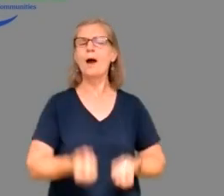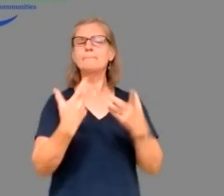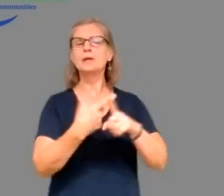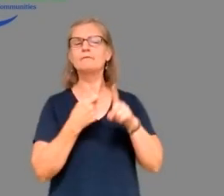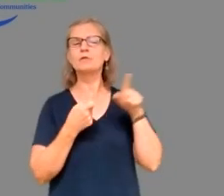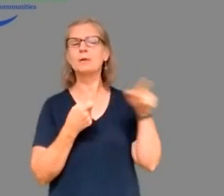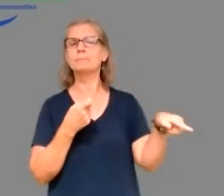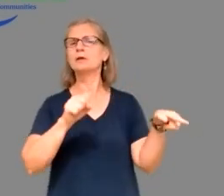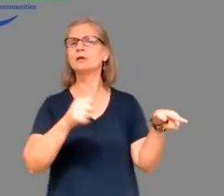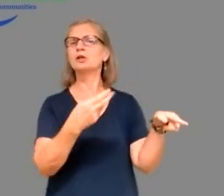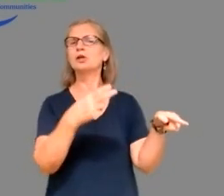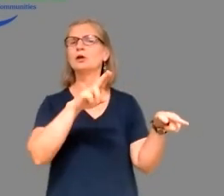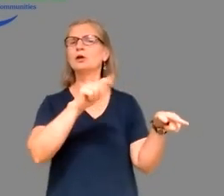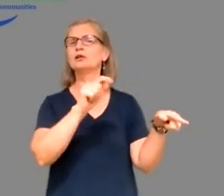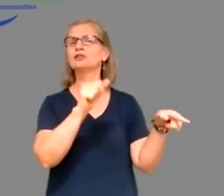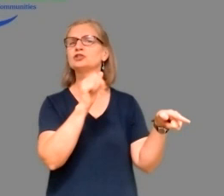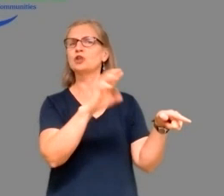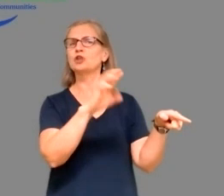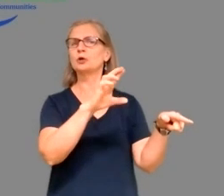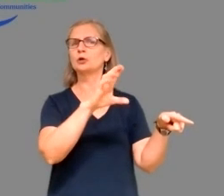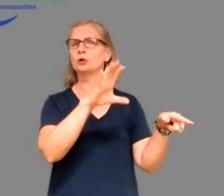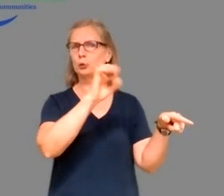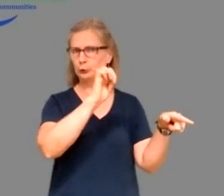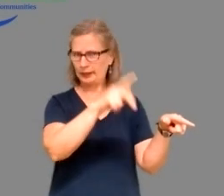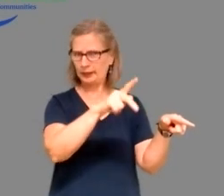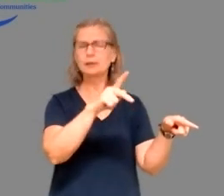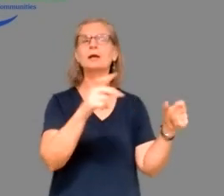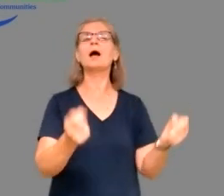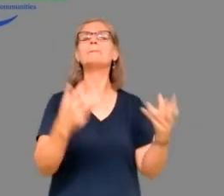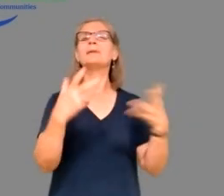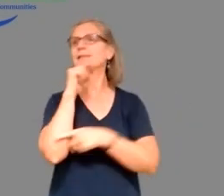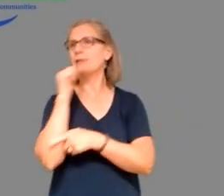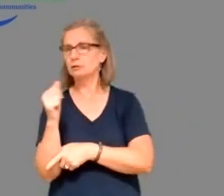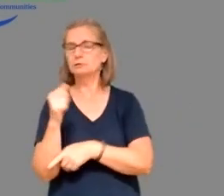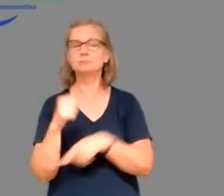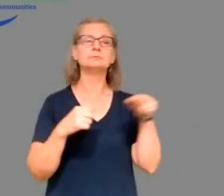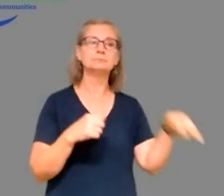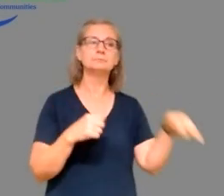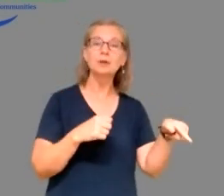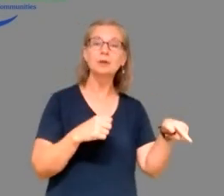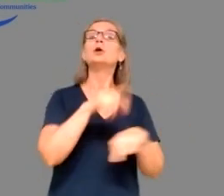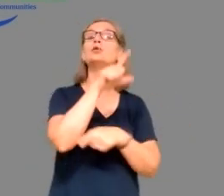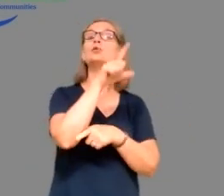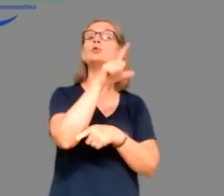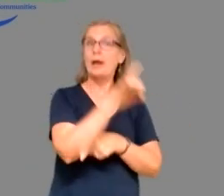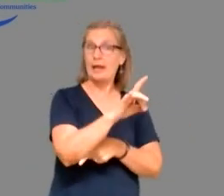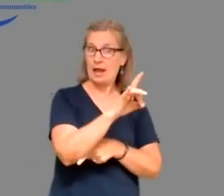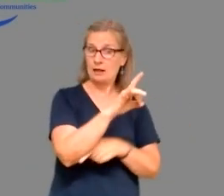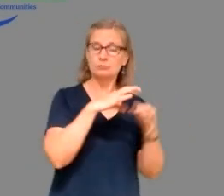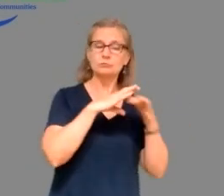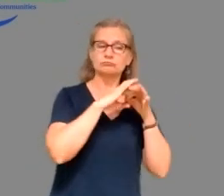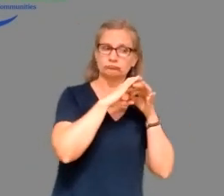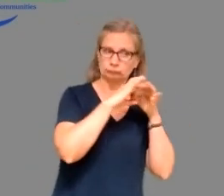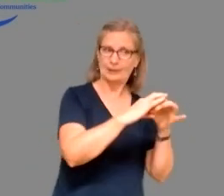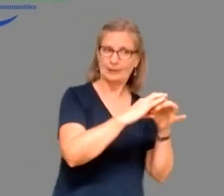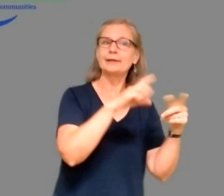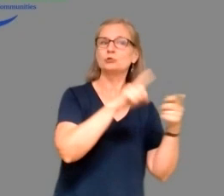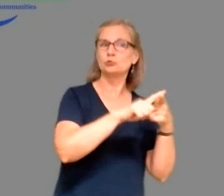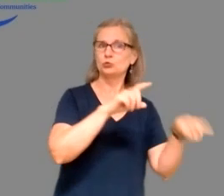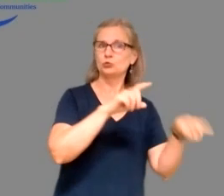way? Yeah, so 28 of those cases are related to Shutter Creek in some